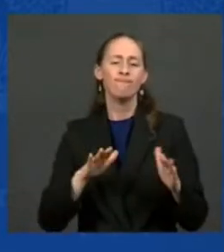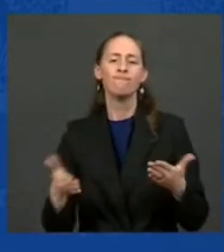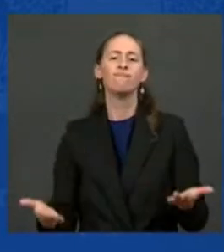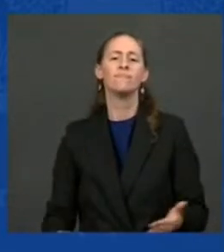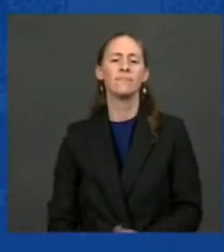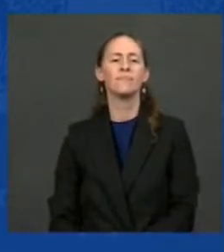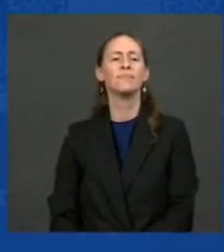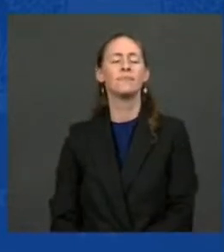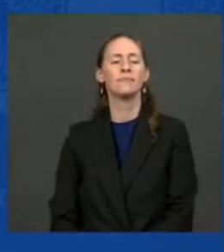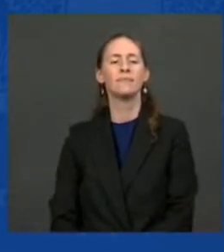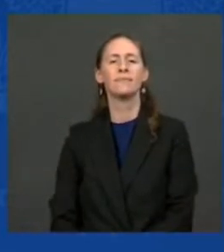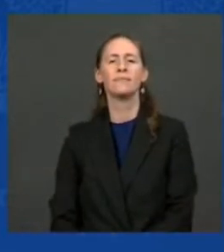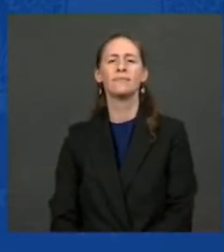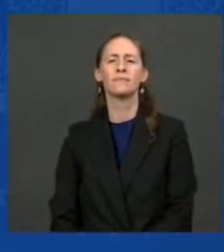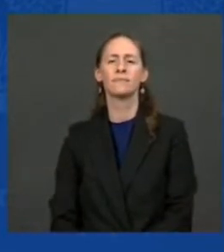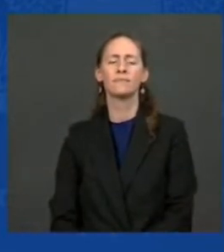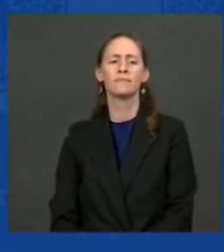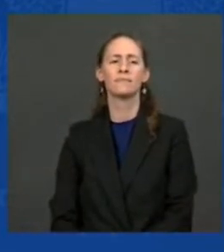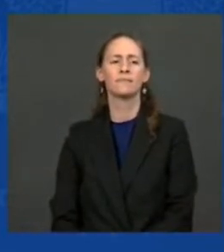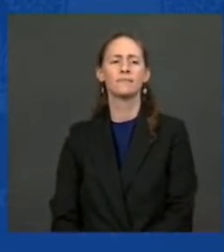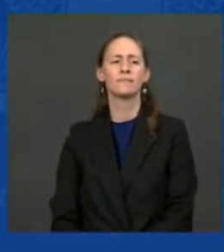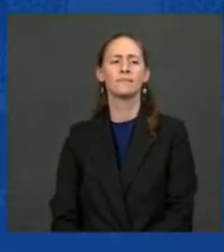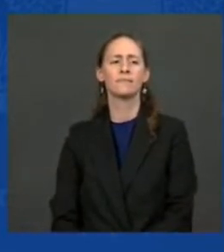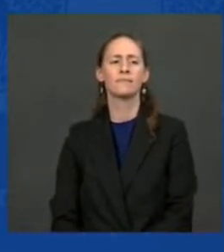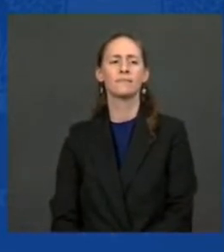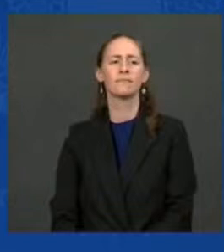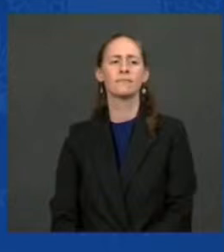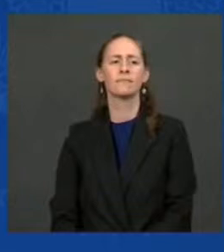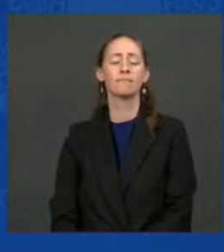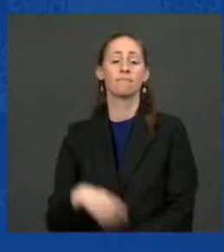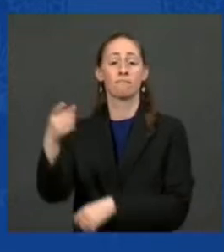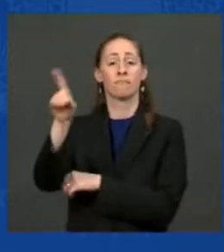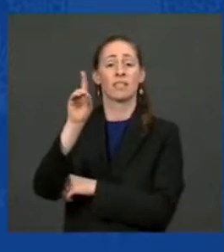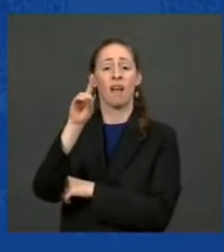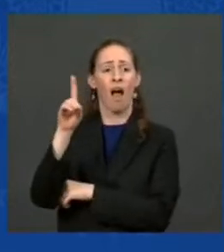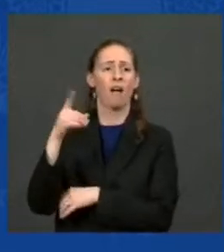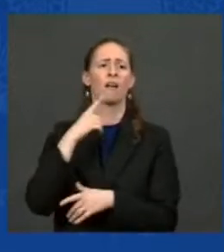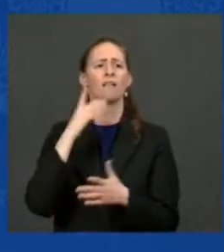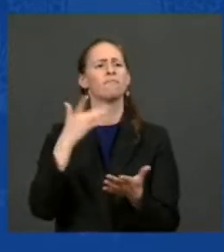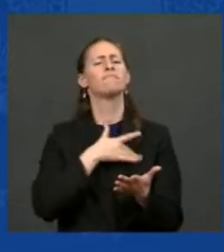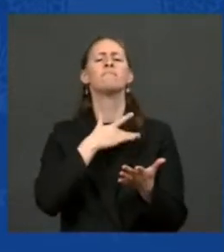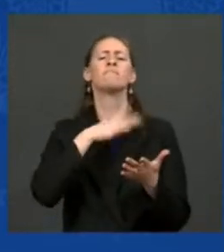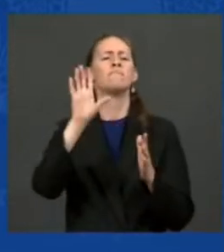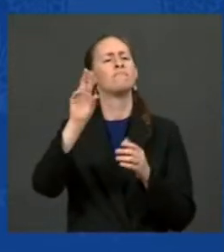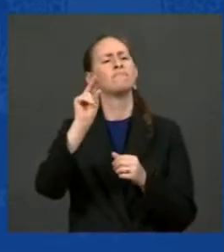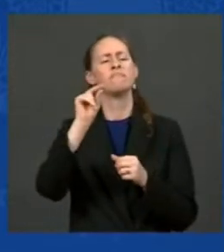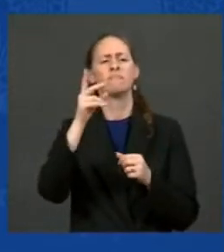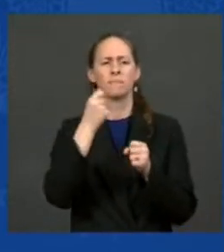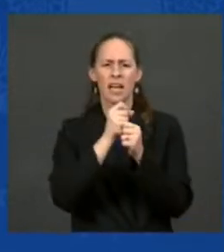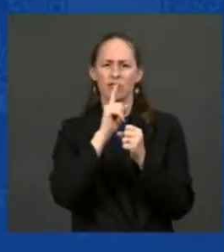one could deny their own eyes and what they saw.